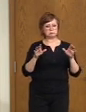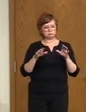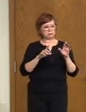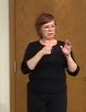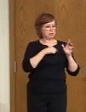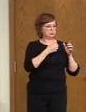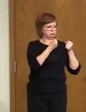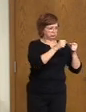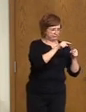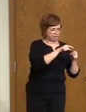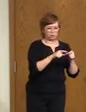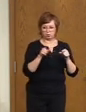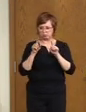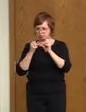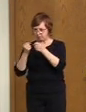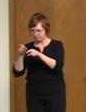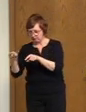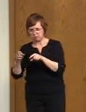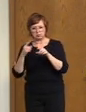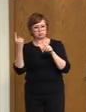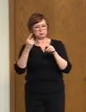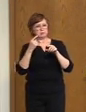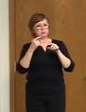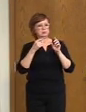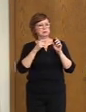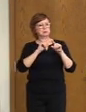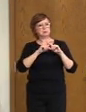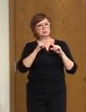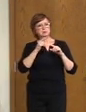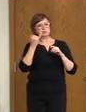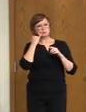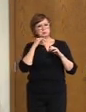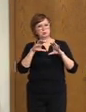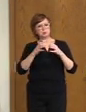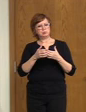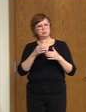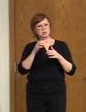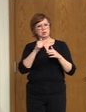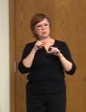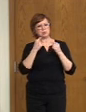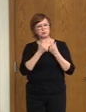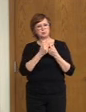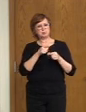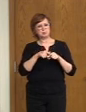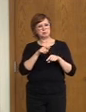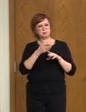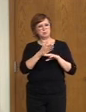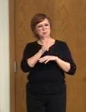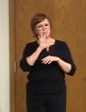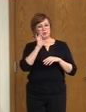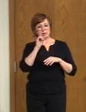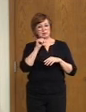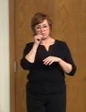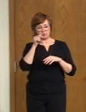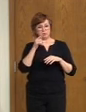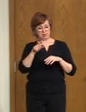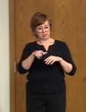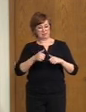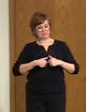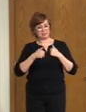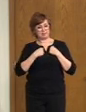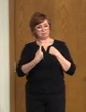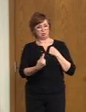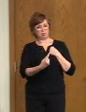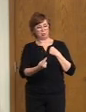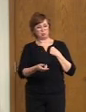80? Obviously, you can't put the Pfizer vaccine really in pharmacies. How do you plan to administer to